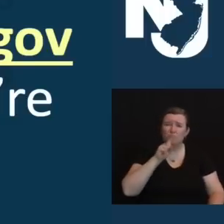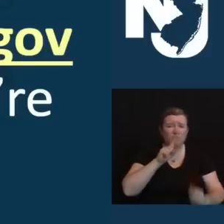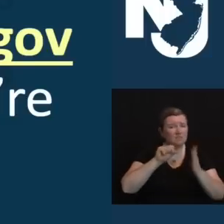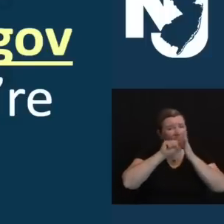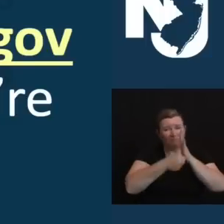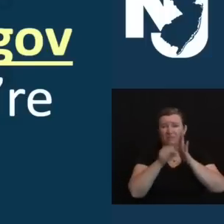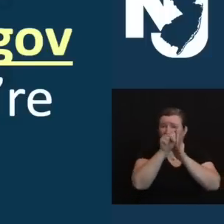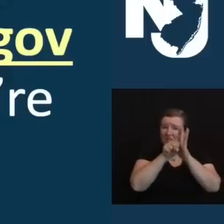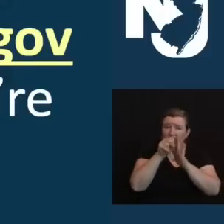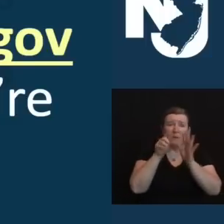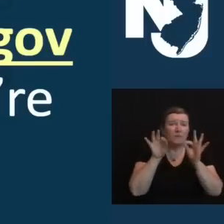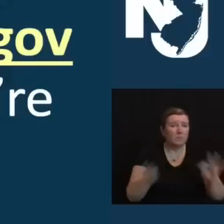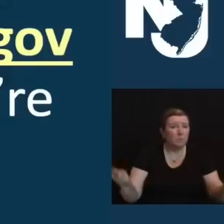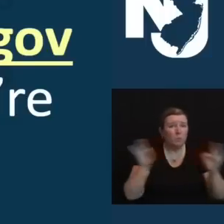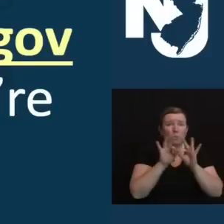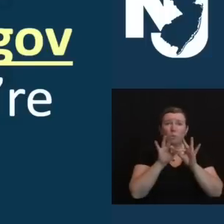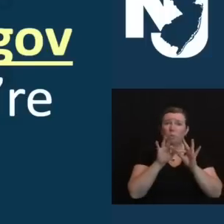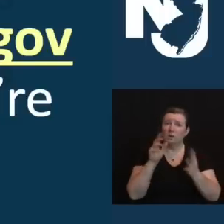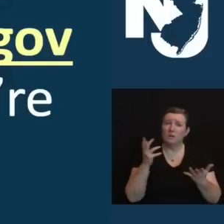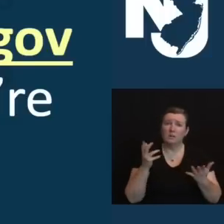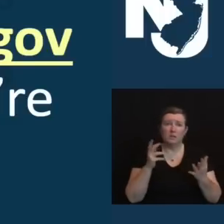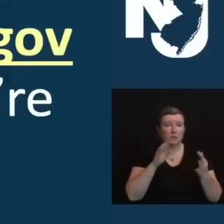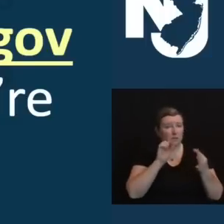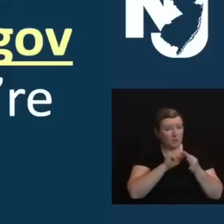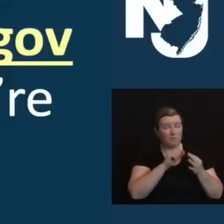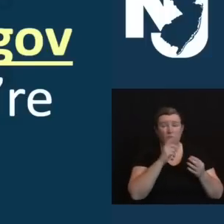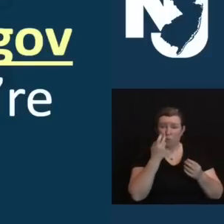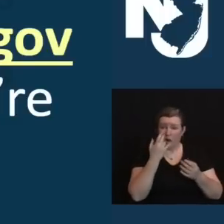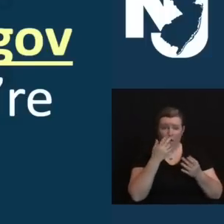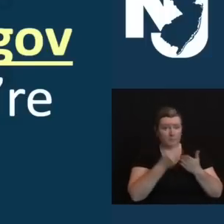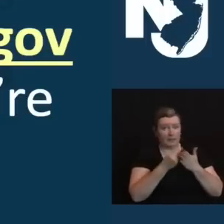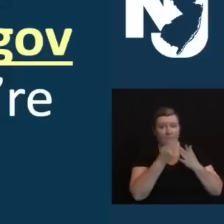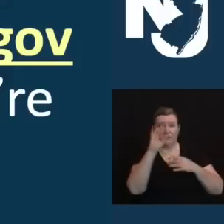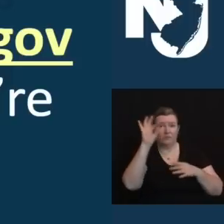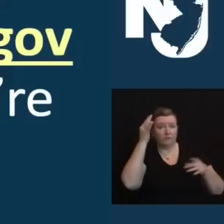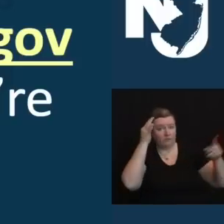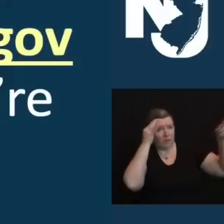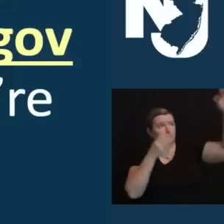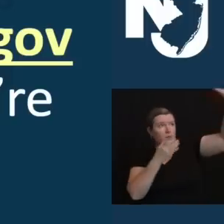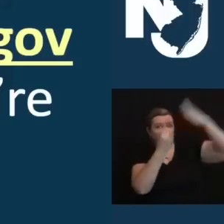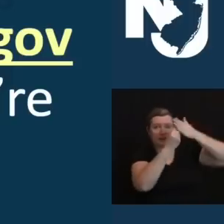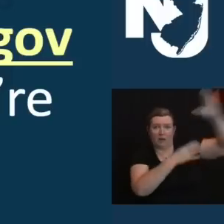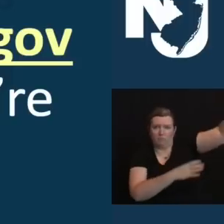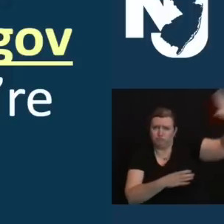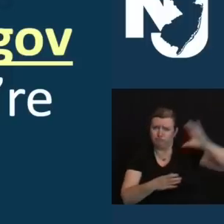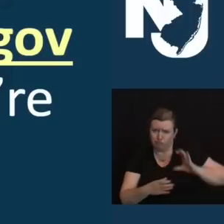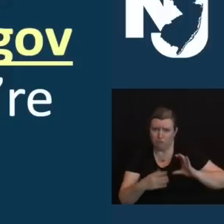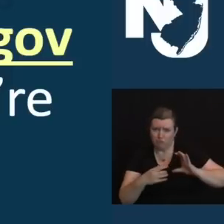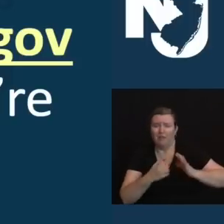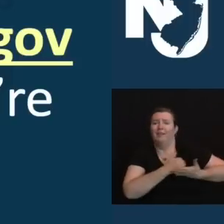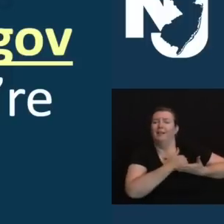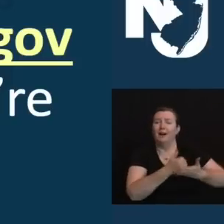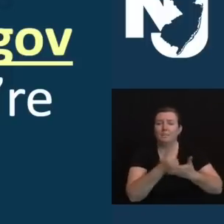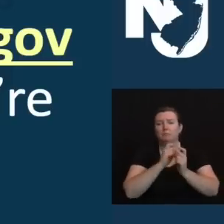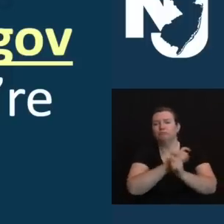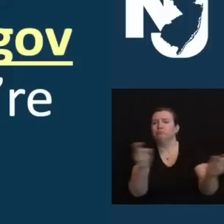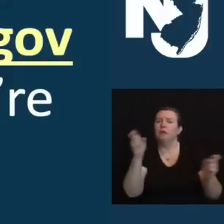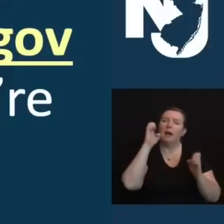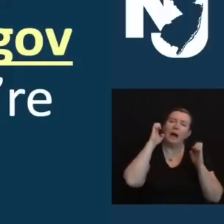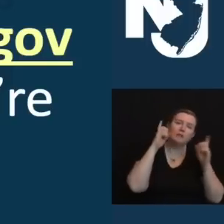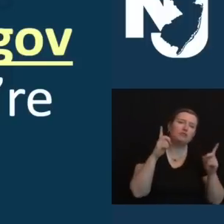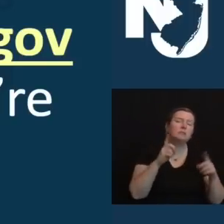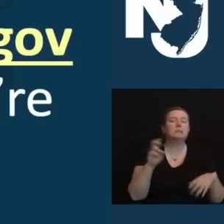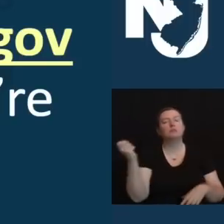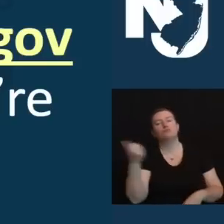of federal funding from Washington for a whole host of programs, from education and transportation to social services